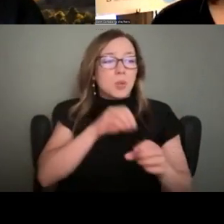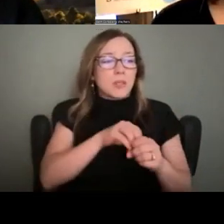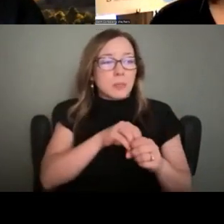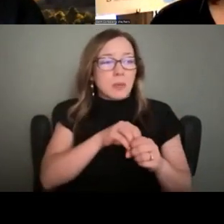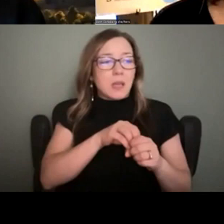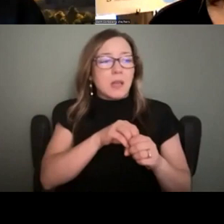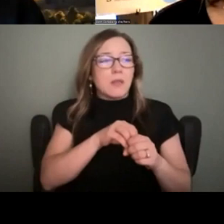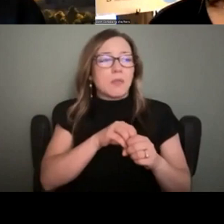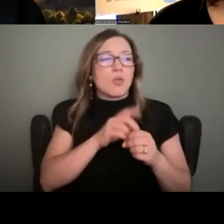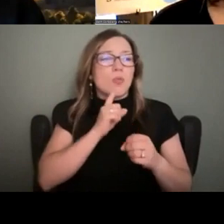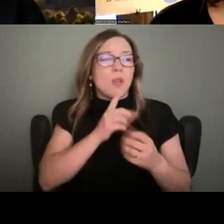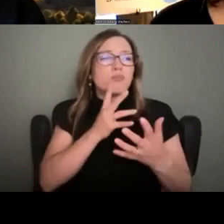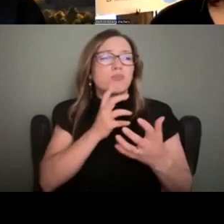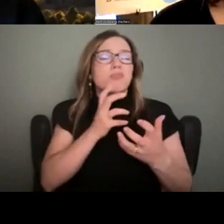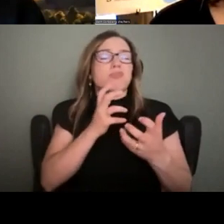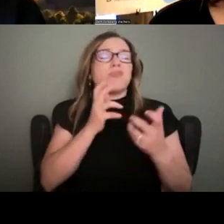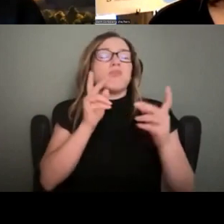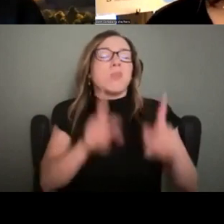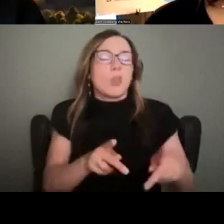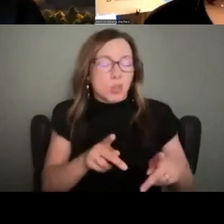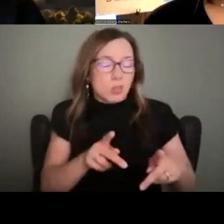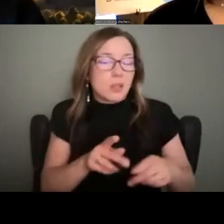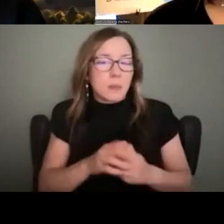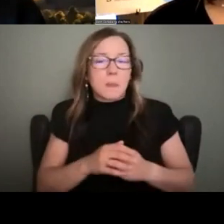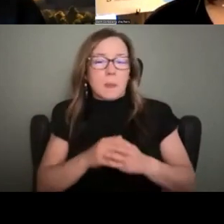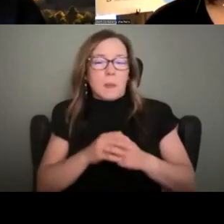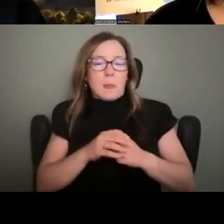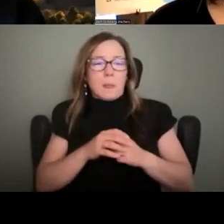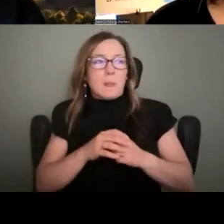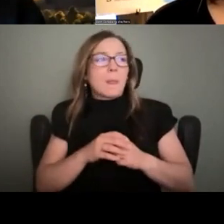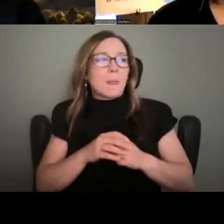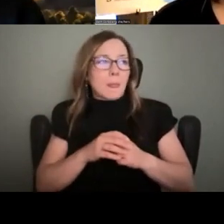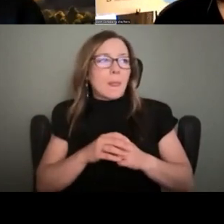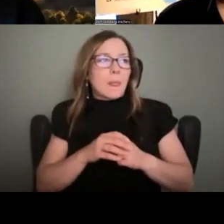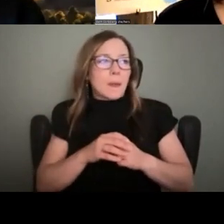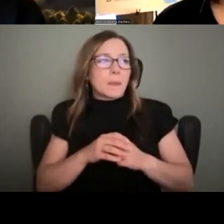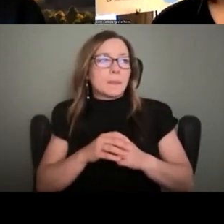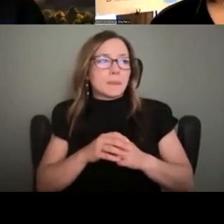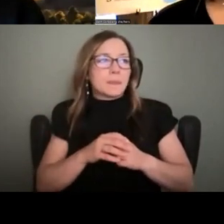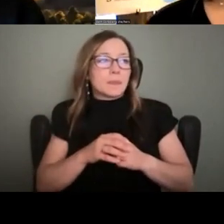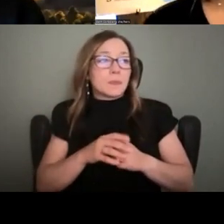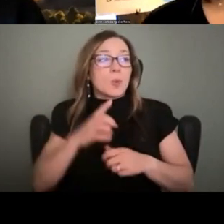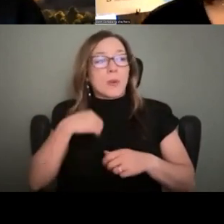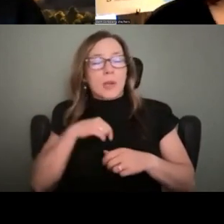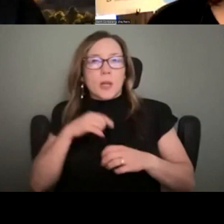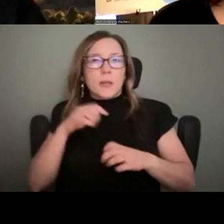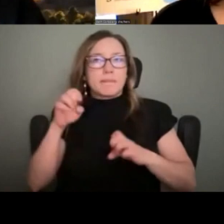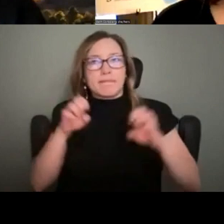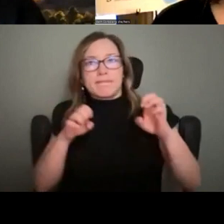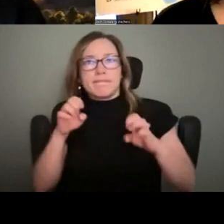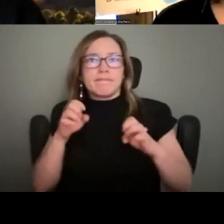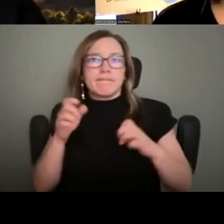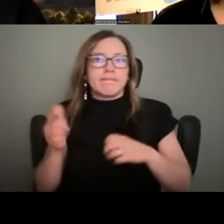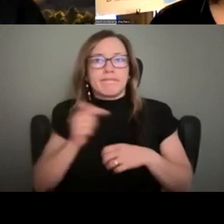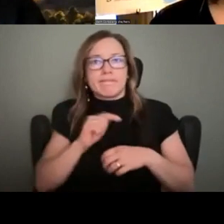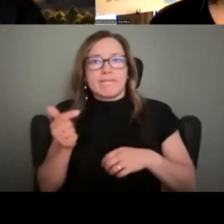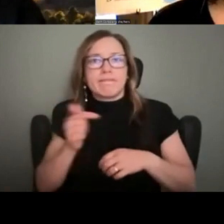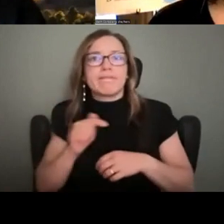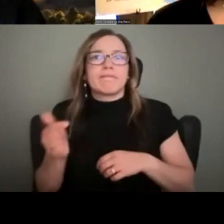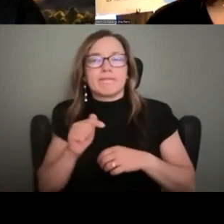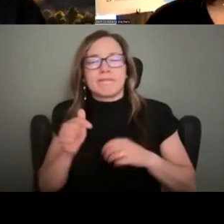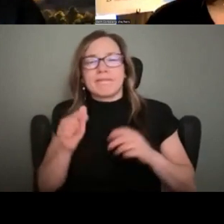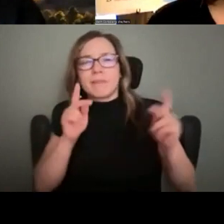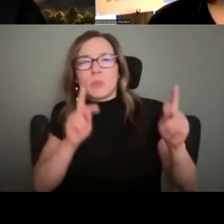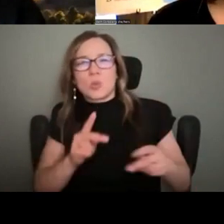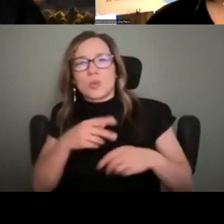long to be in person and do better that way. So we are experimenting either with alternating virtual and